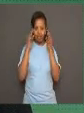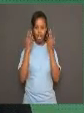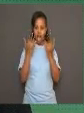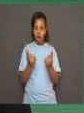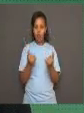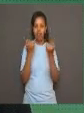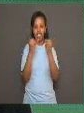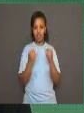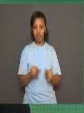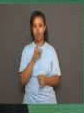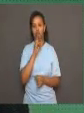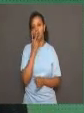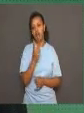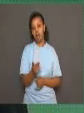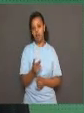classified today.